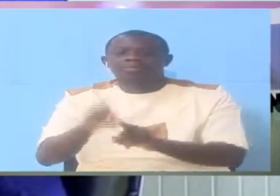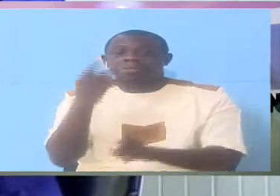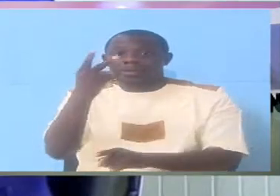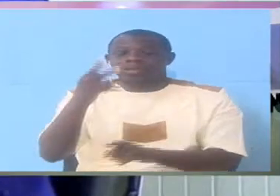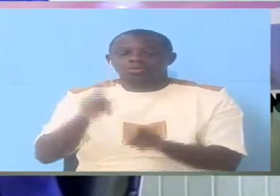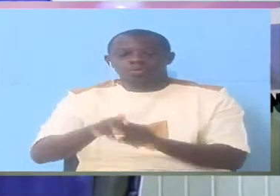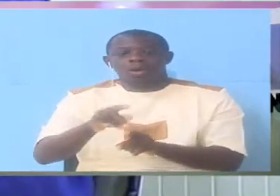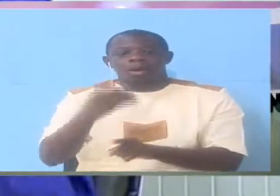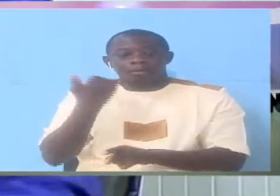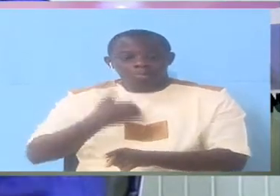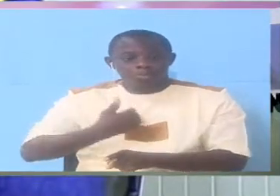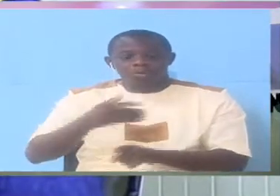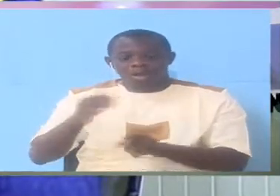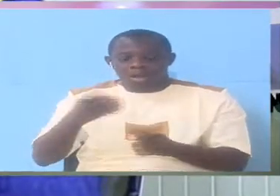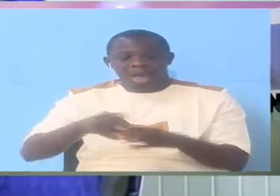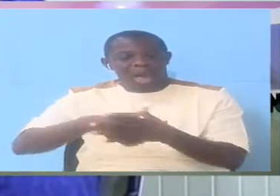other.